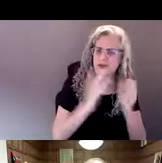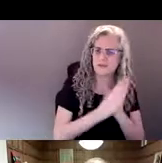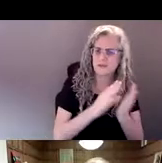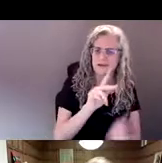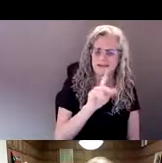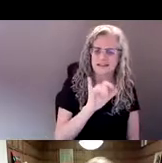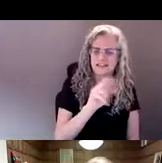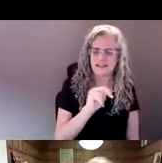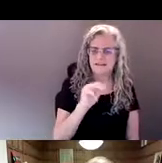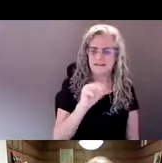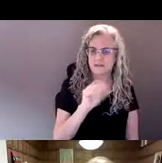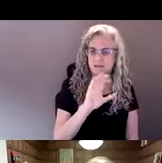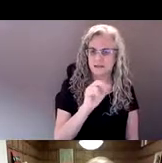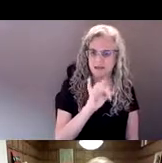that different from,